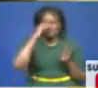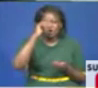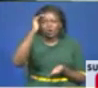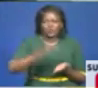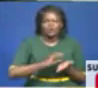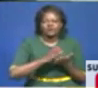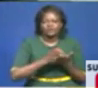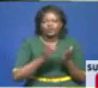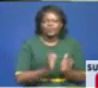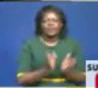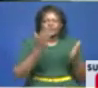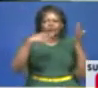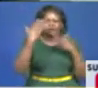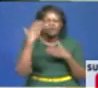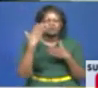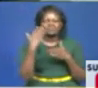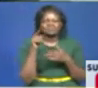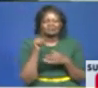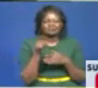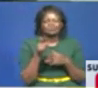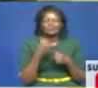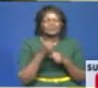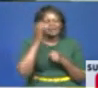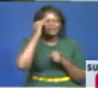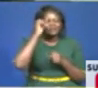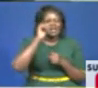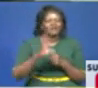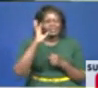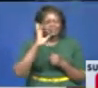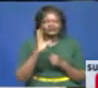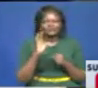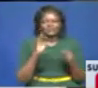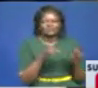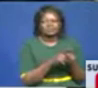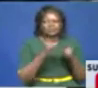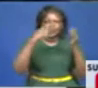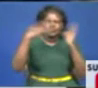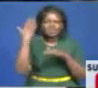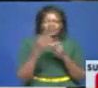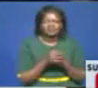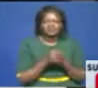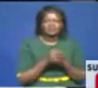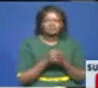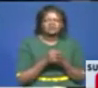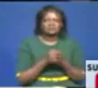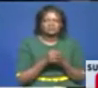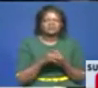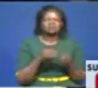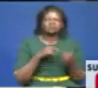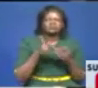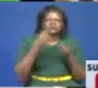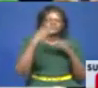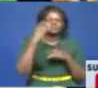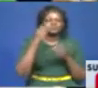public universities will render education expensive, as universities will charge students fees at market